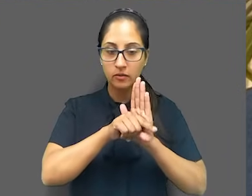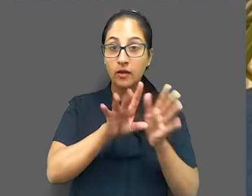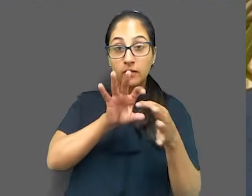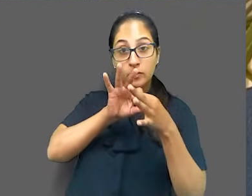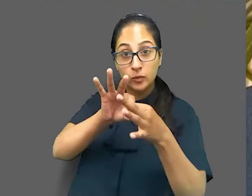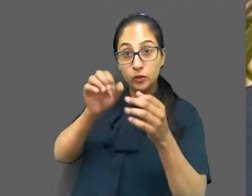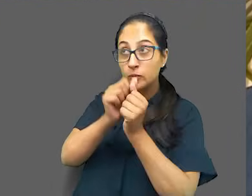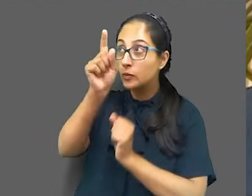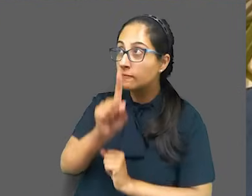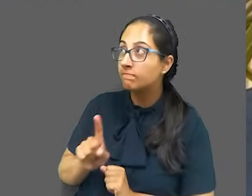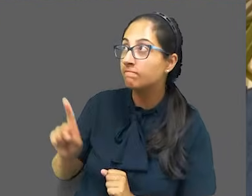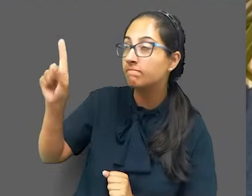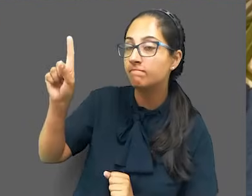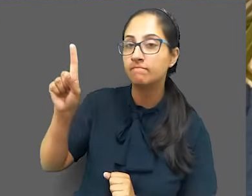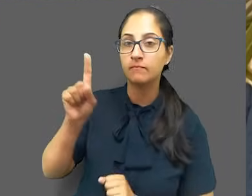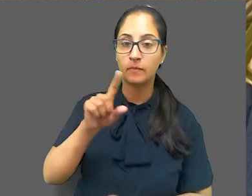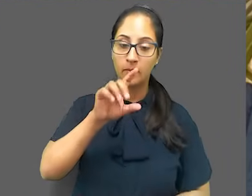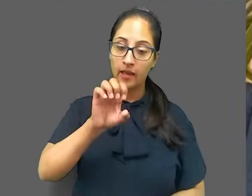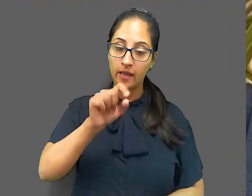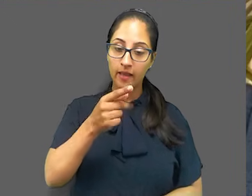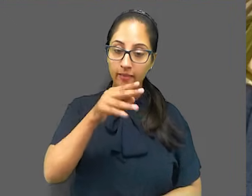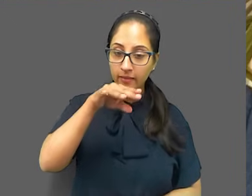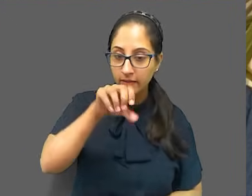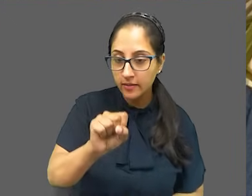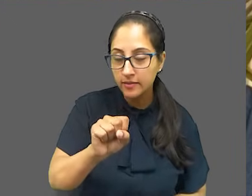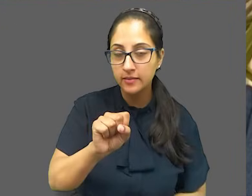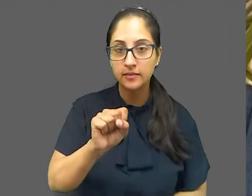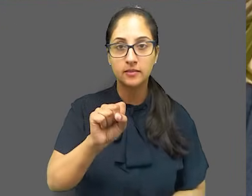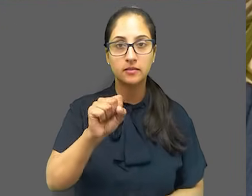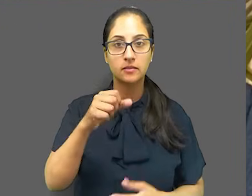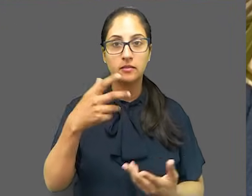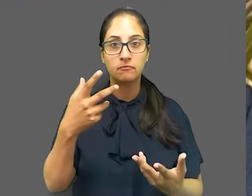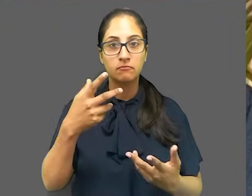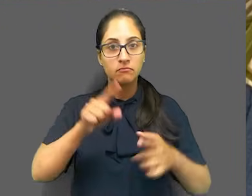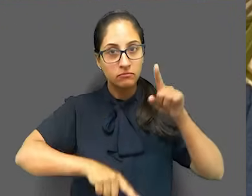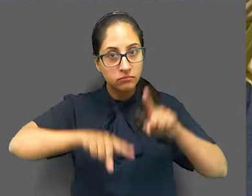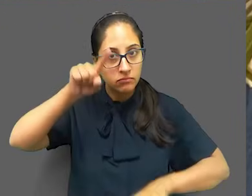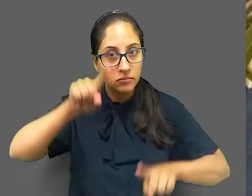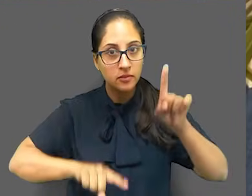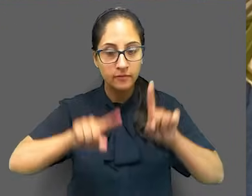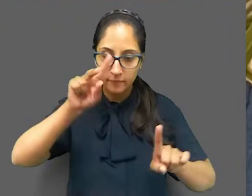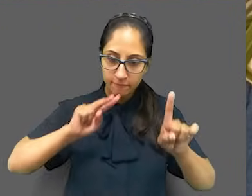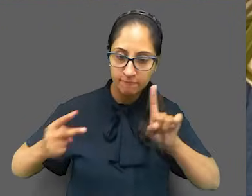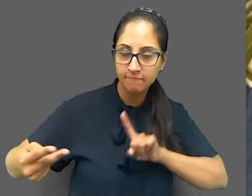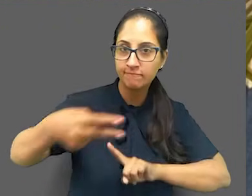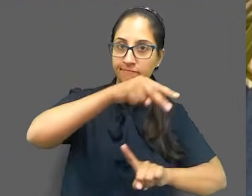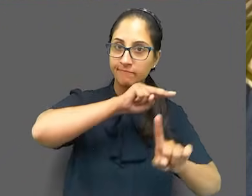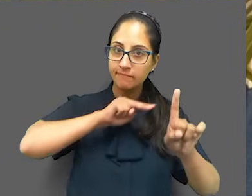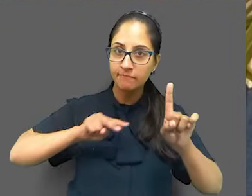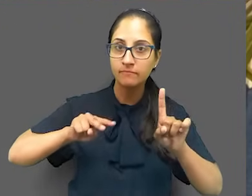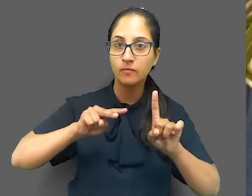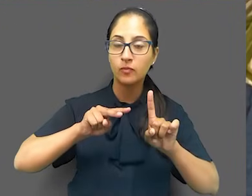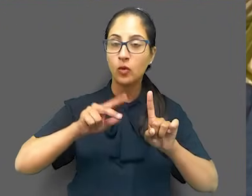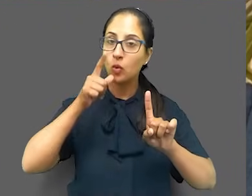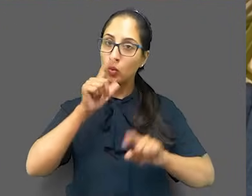divine, ethical principles on which they're rooted, diverse notions of authority